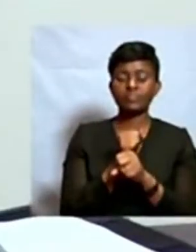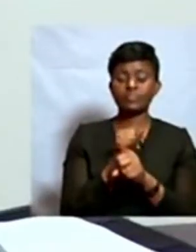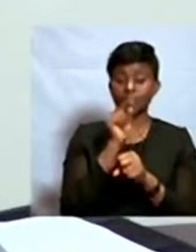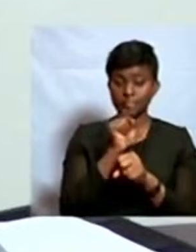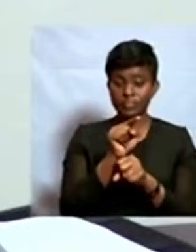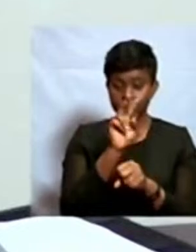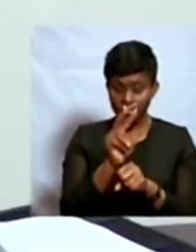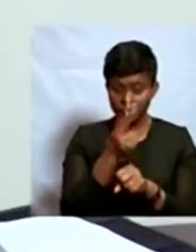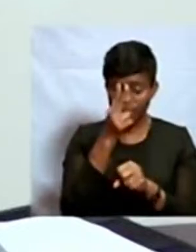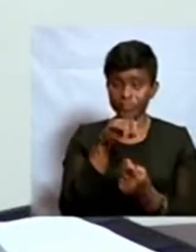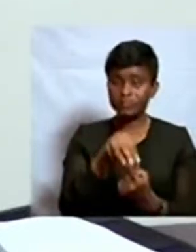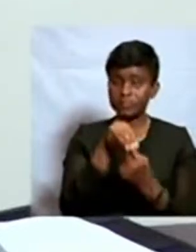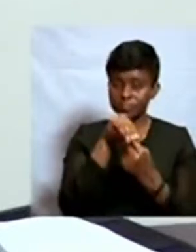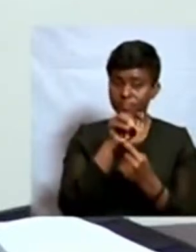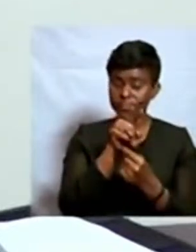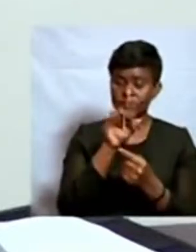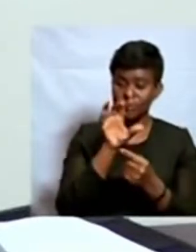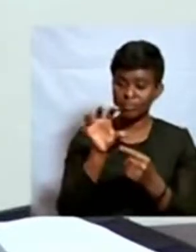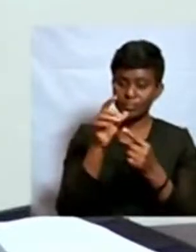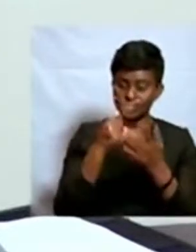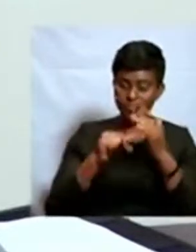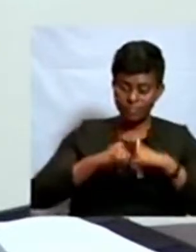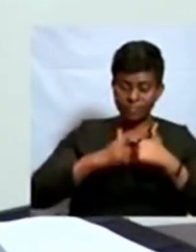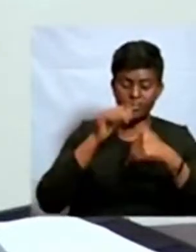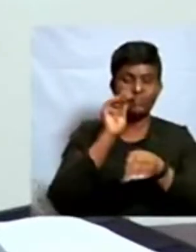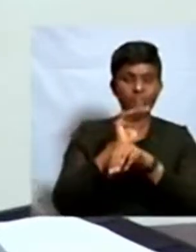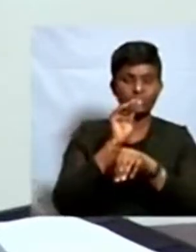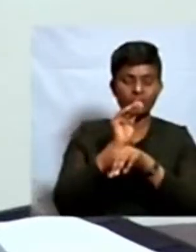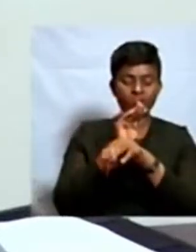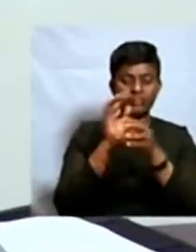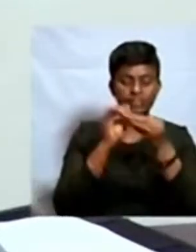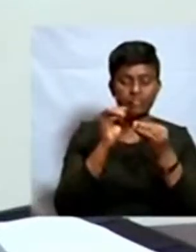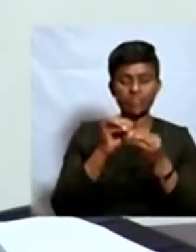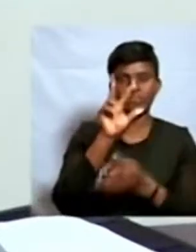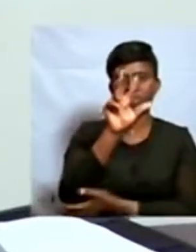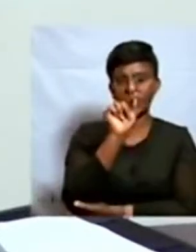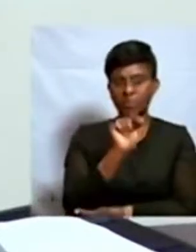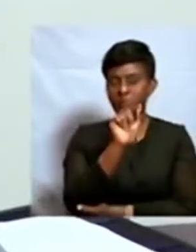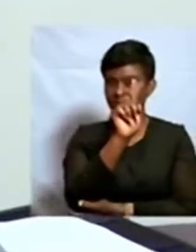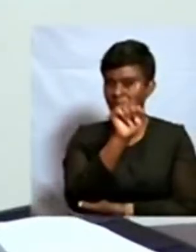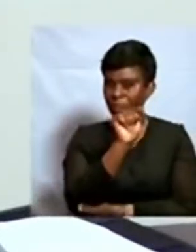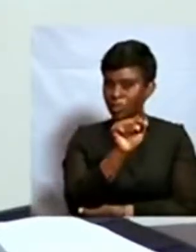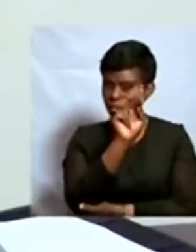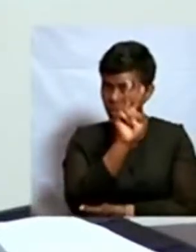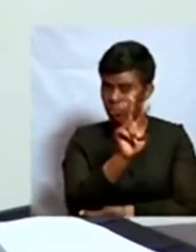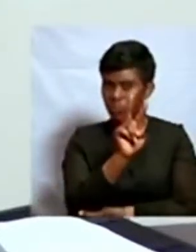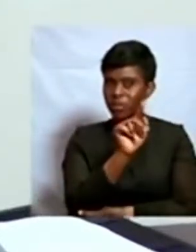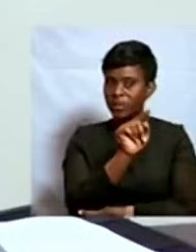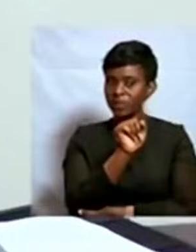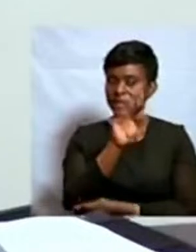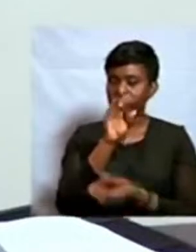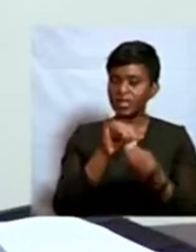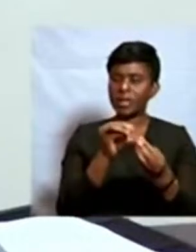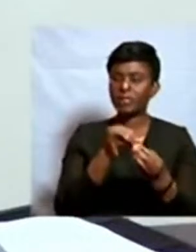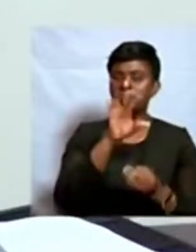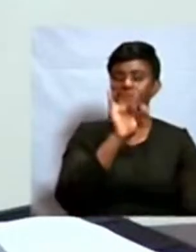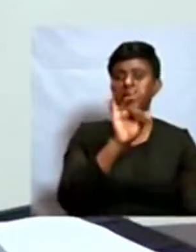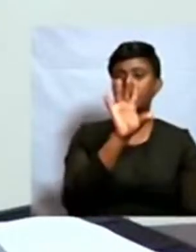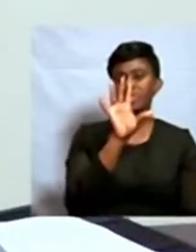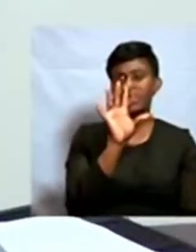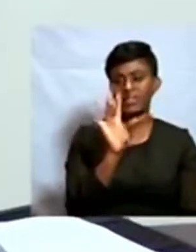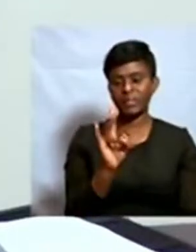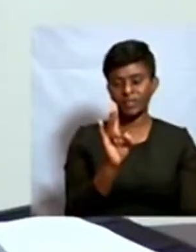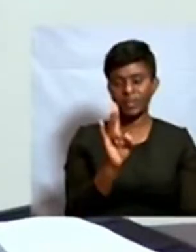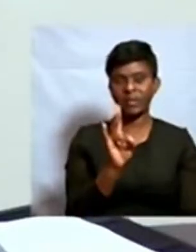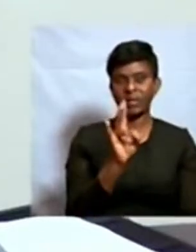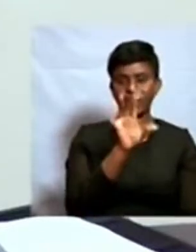second specific section that we are commenting on is 3.1.2, section 87, brackets